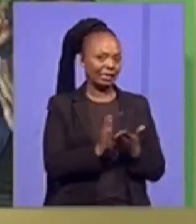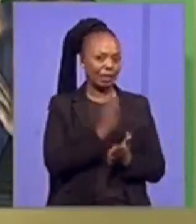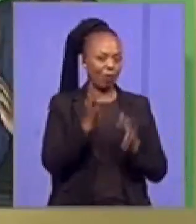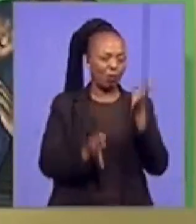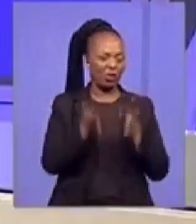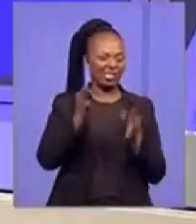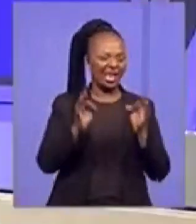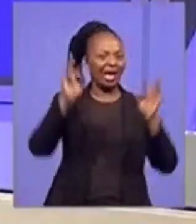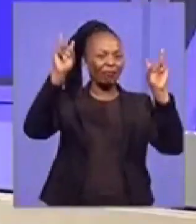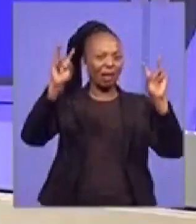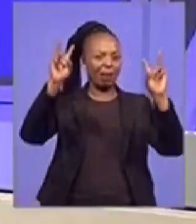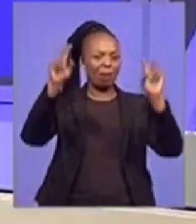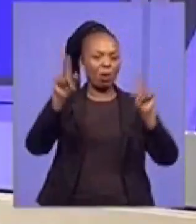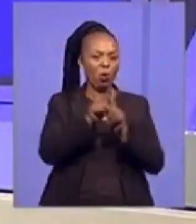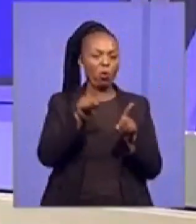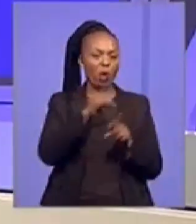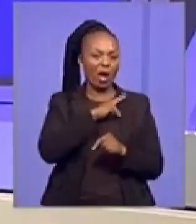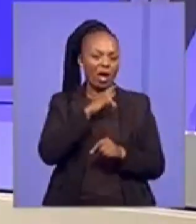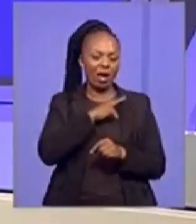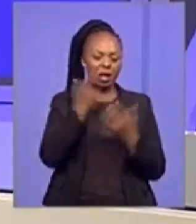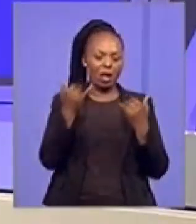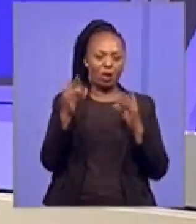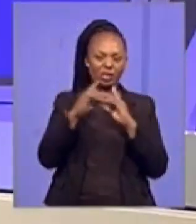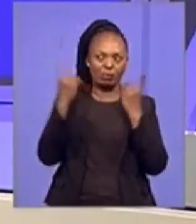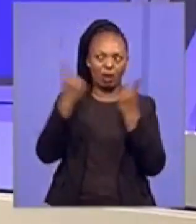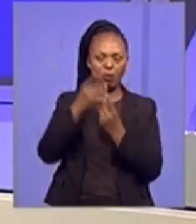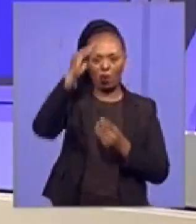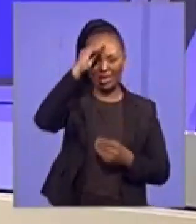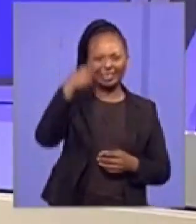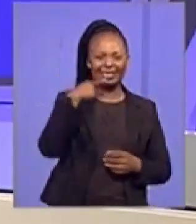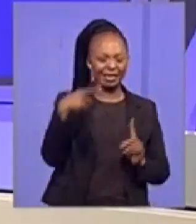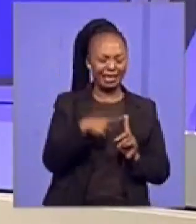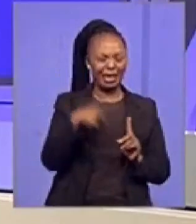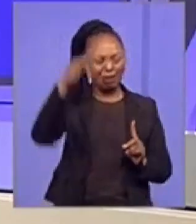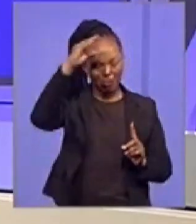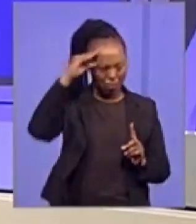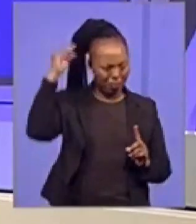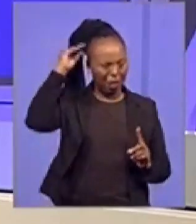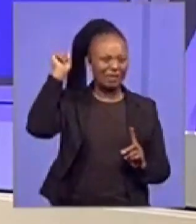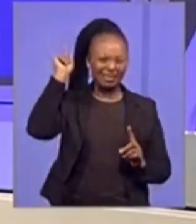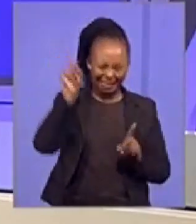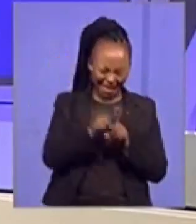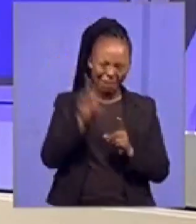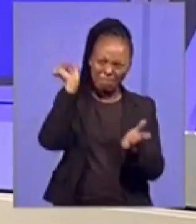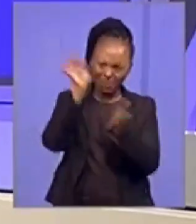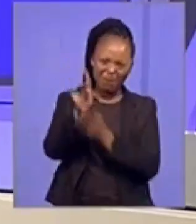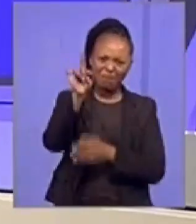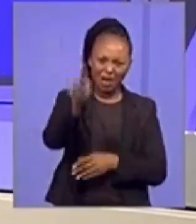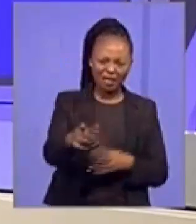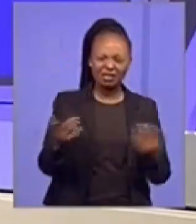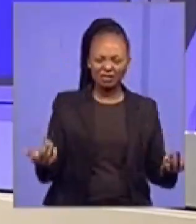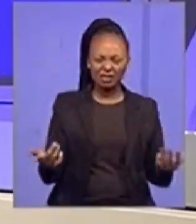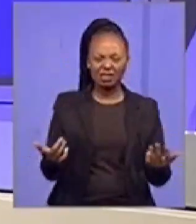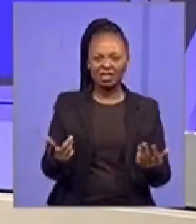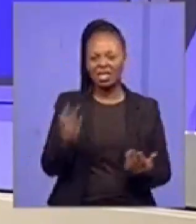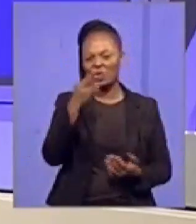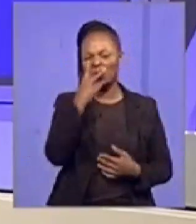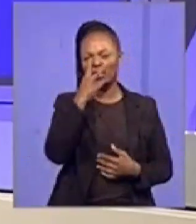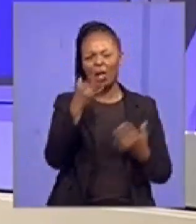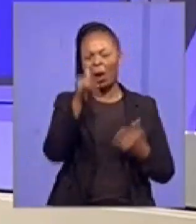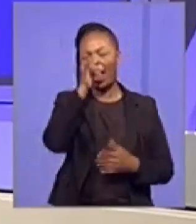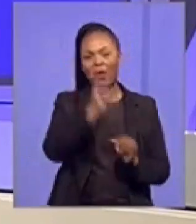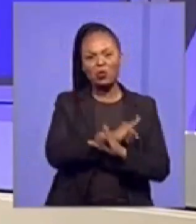sepolotiki, hobane ha re sheba lefapha la sepolesa batho ba bangata ba re Ntate Pekicele o no tlamebe le yena o suthile ha sha maemo a ditlolo tsa